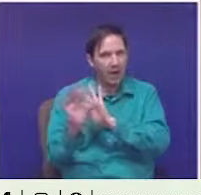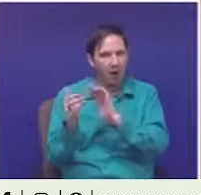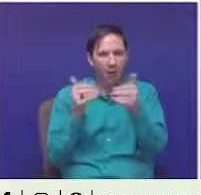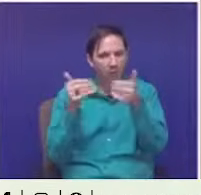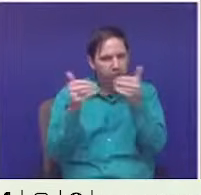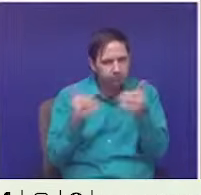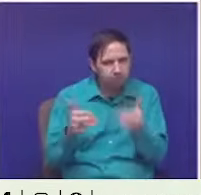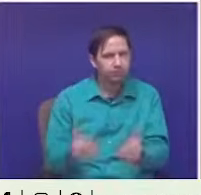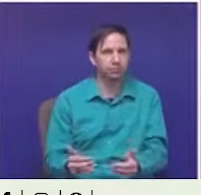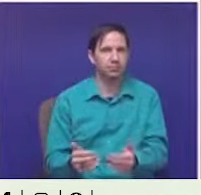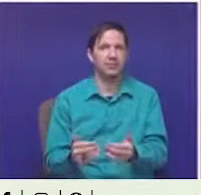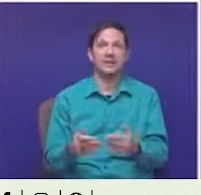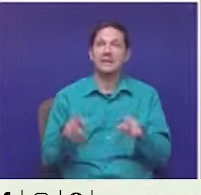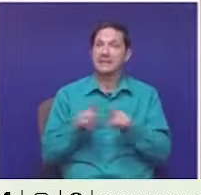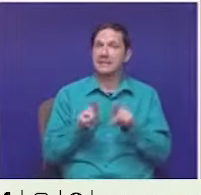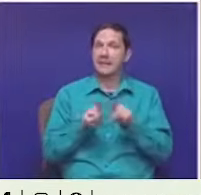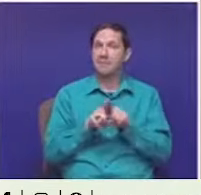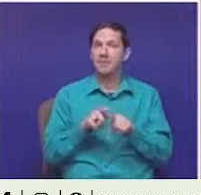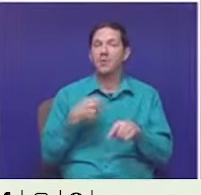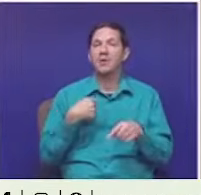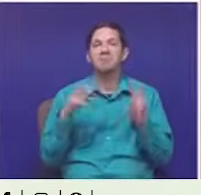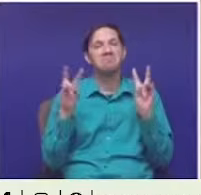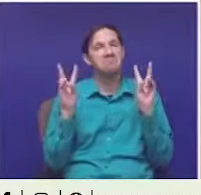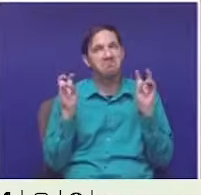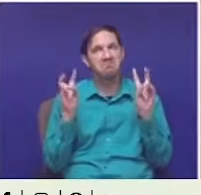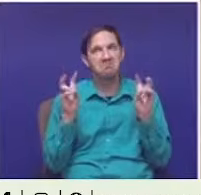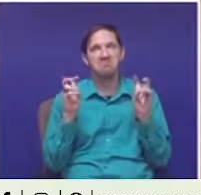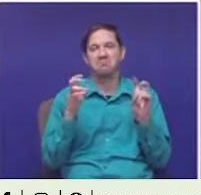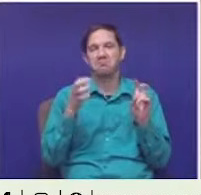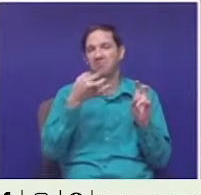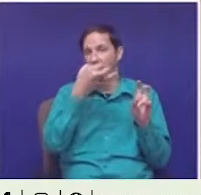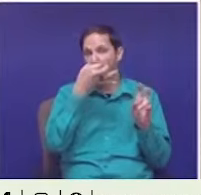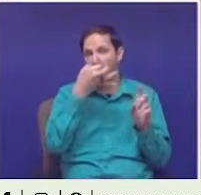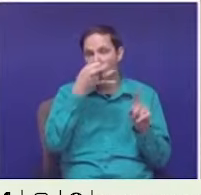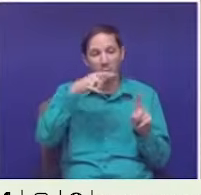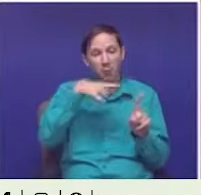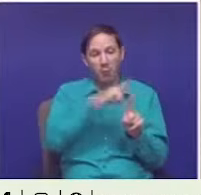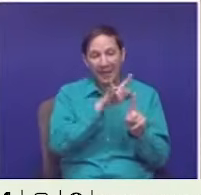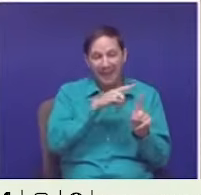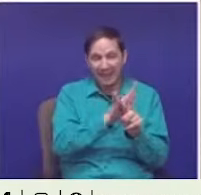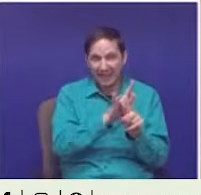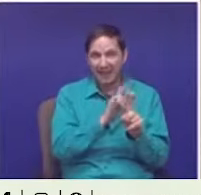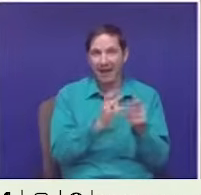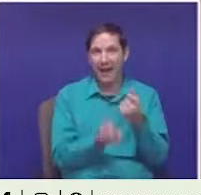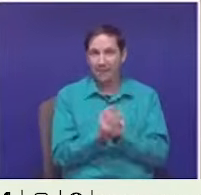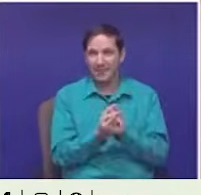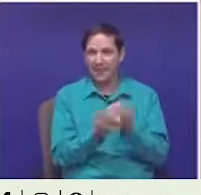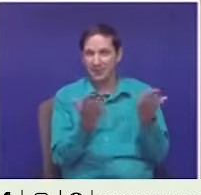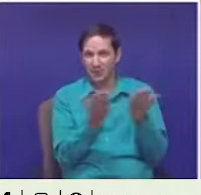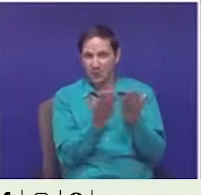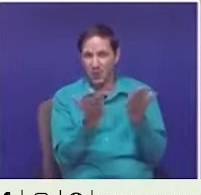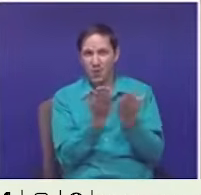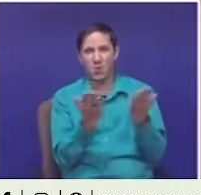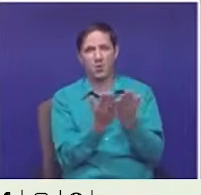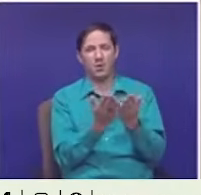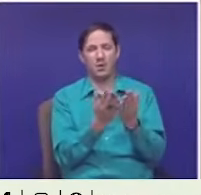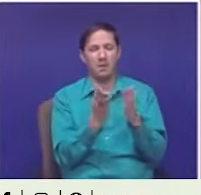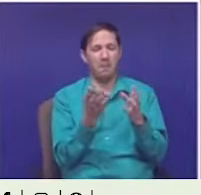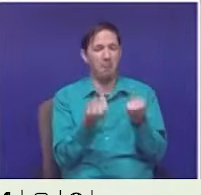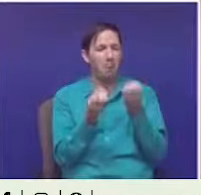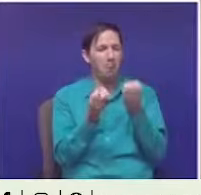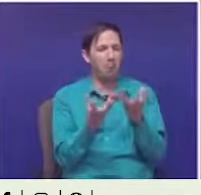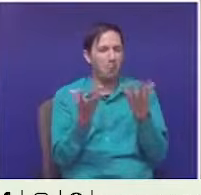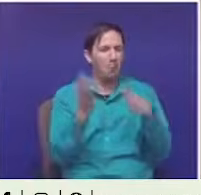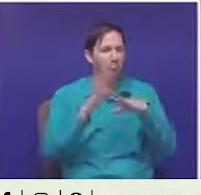things. And even as we're dealing with issues around bullying in schools, incidents that we've seen really increase over